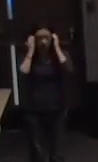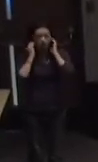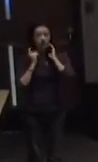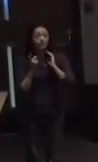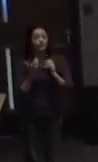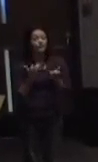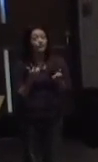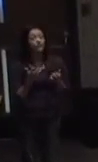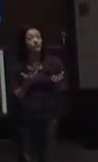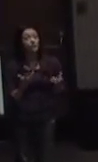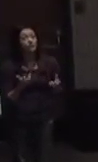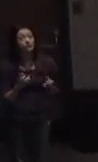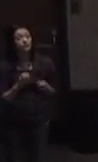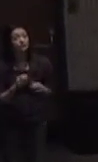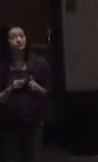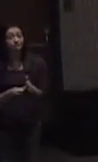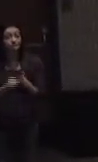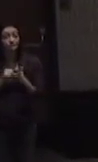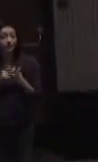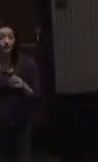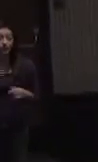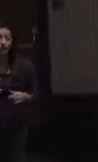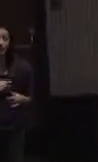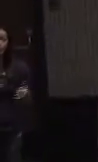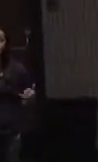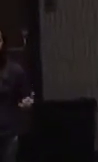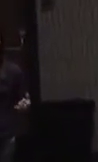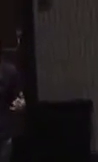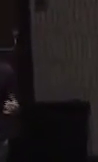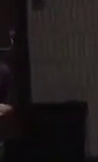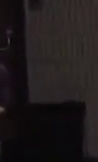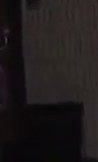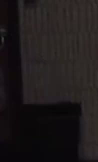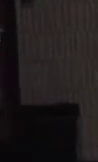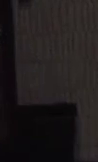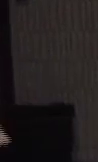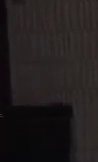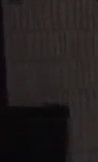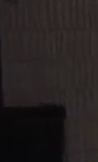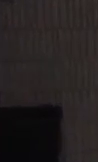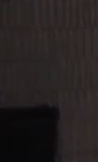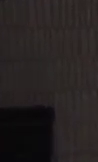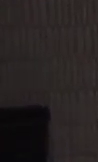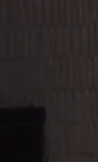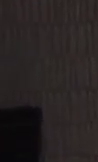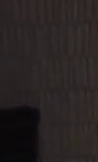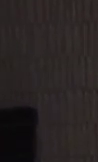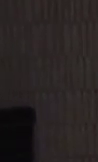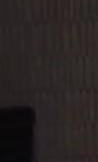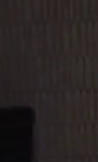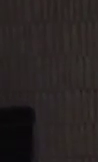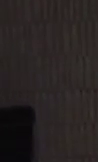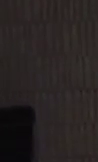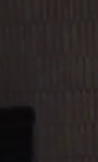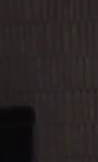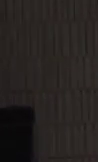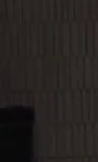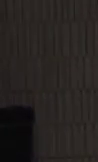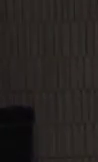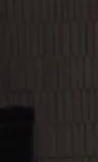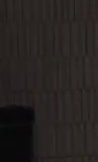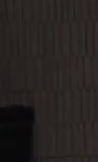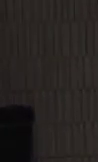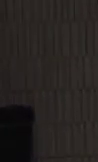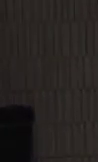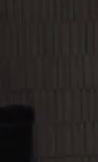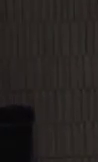all here this afternoon is the importance of your vote. And we have some great volunteers here today for the Coalition for